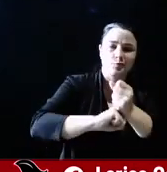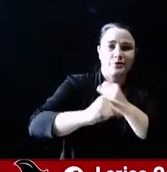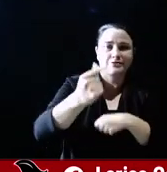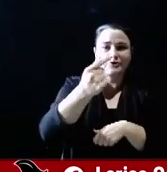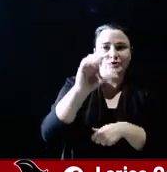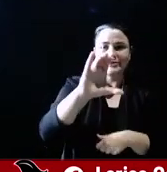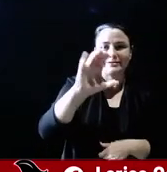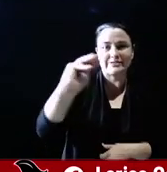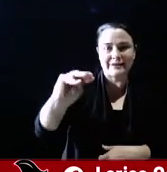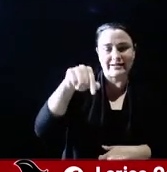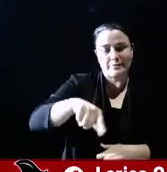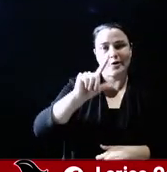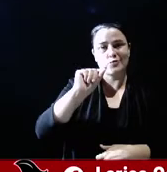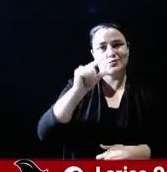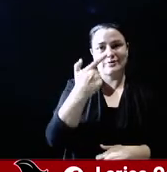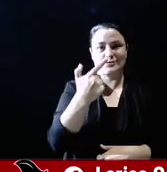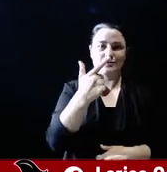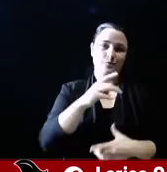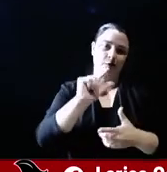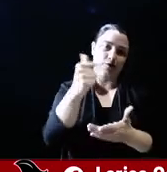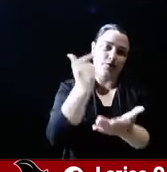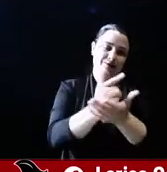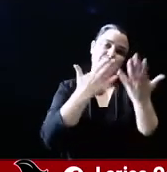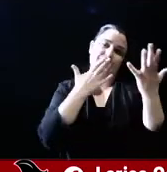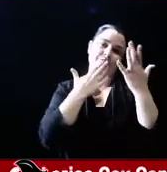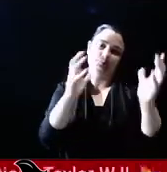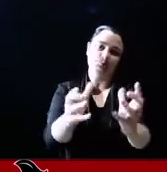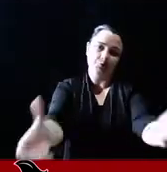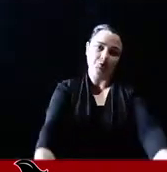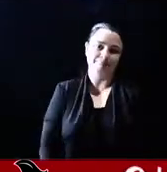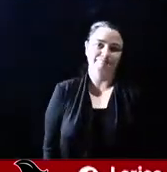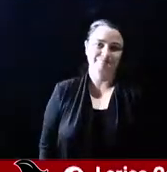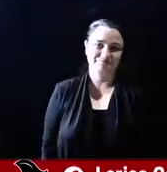the 2021 graduates. Thank you very much.